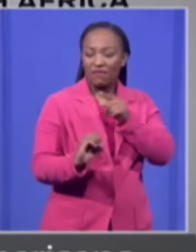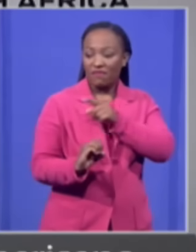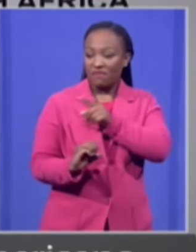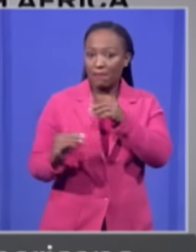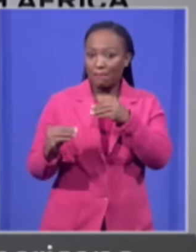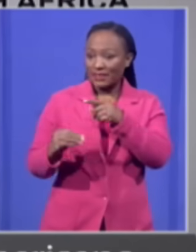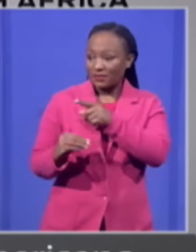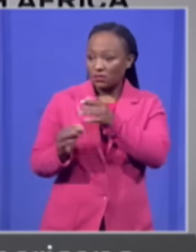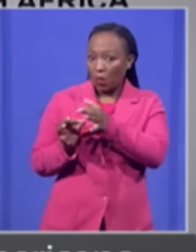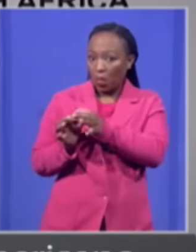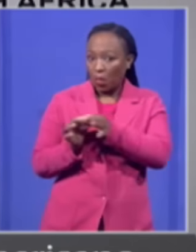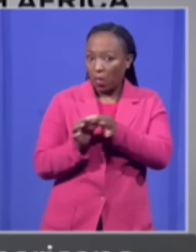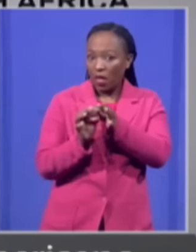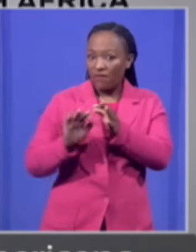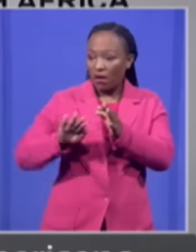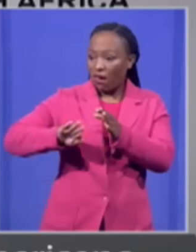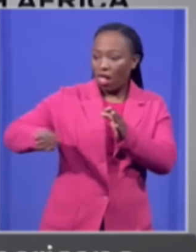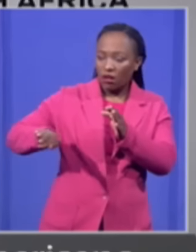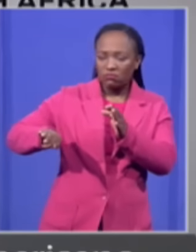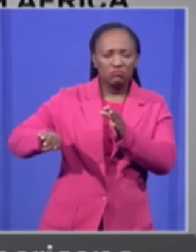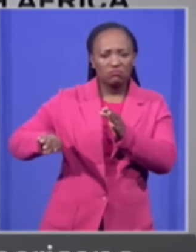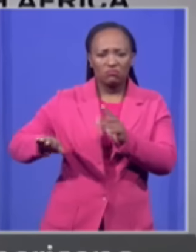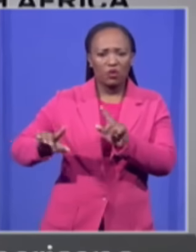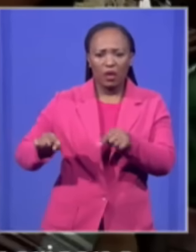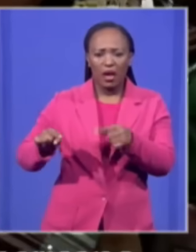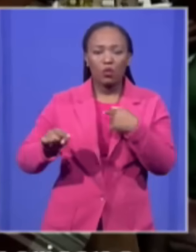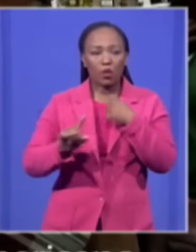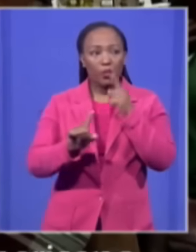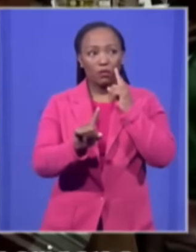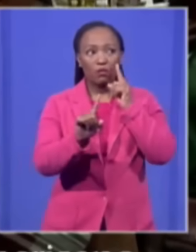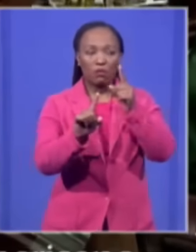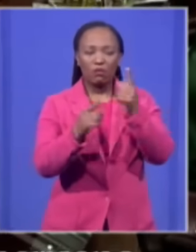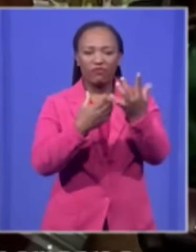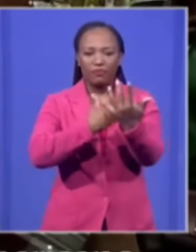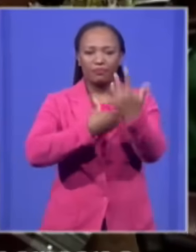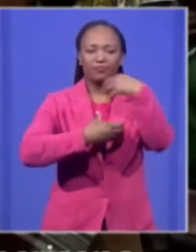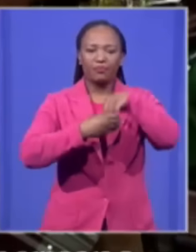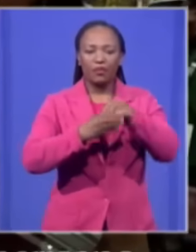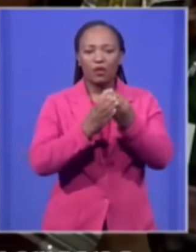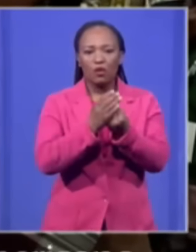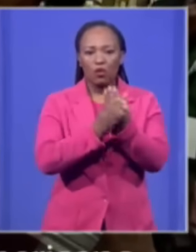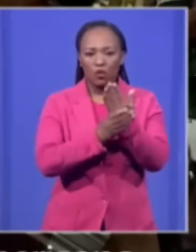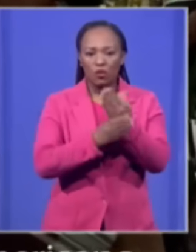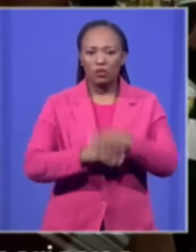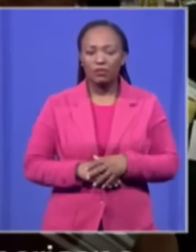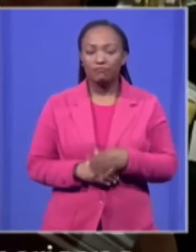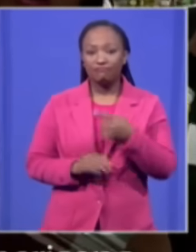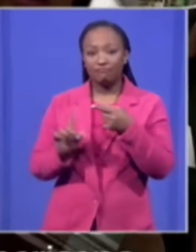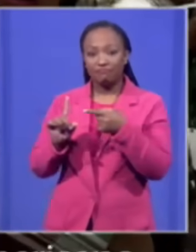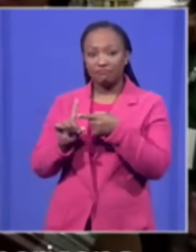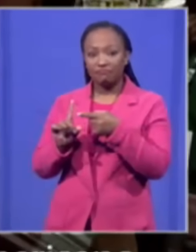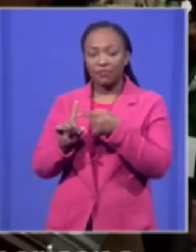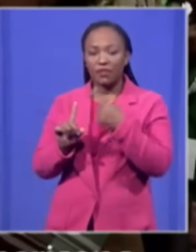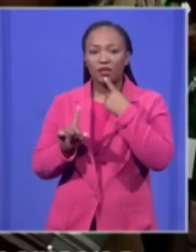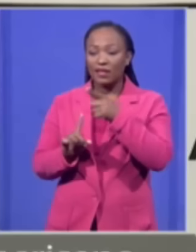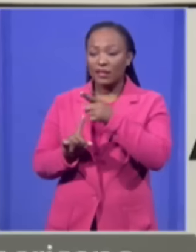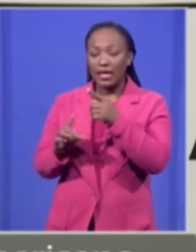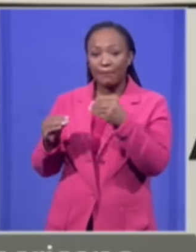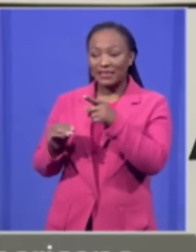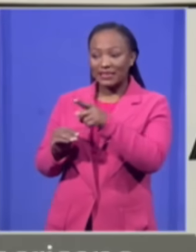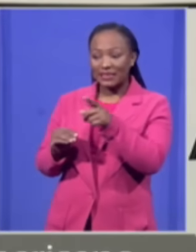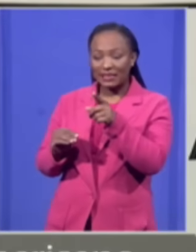business are excluded, whilst we're talking about building an inclusive growth. Ndabeni a re batla netefatsa gore dintlha tseo di tlhagisiwang ke beng ba dikgwebo tse di